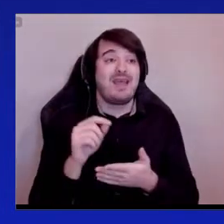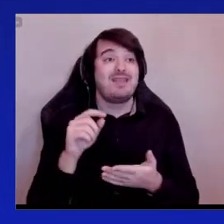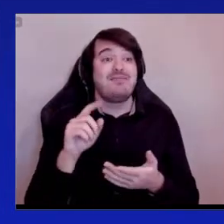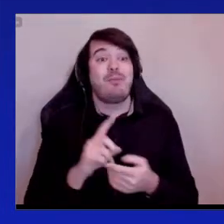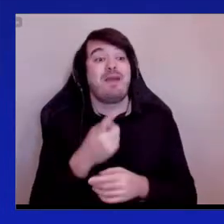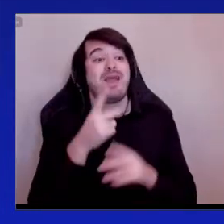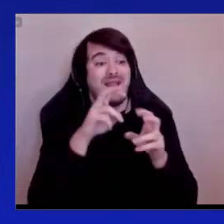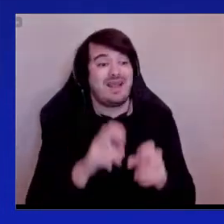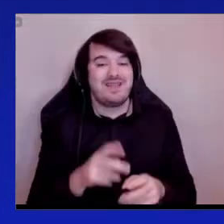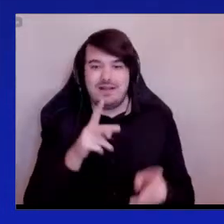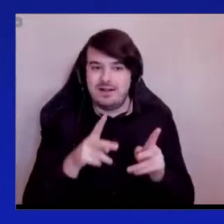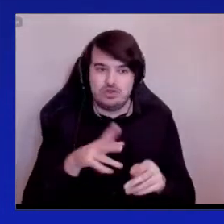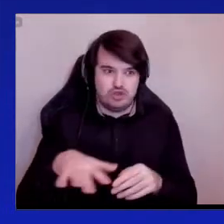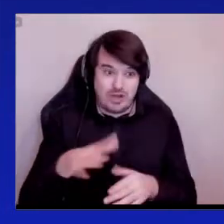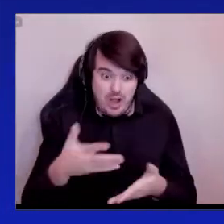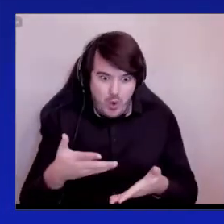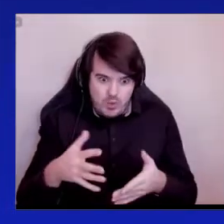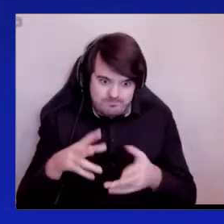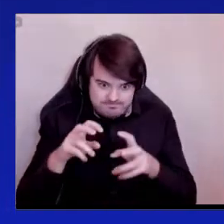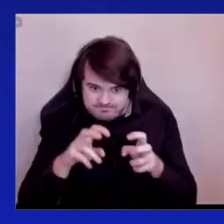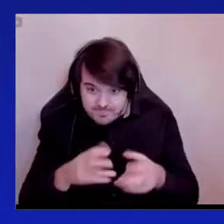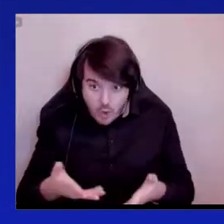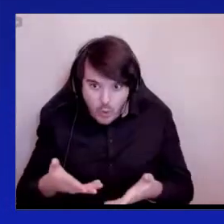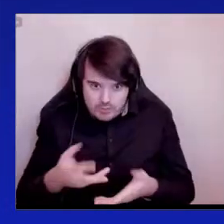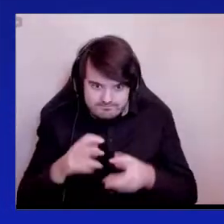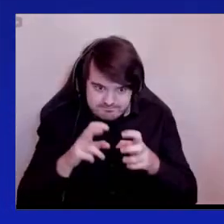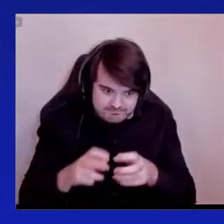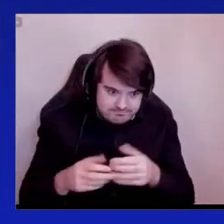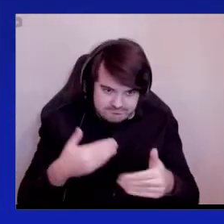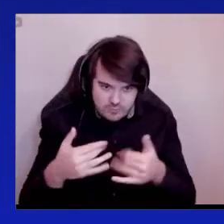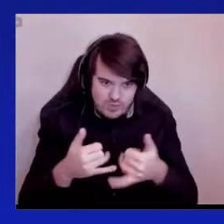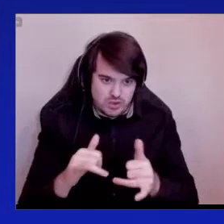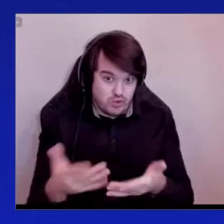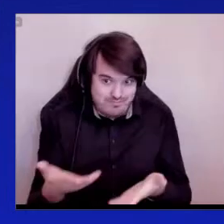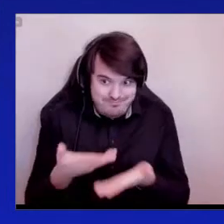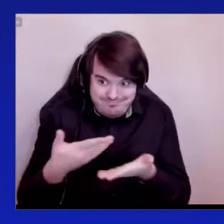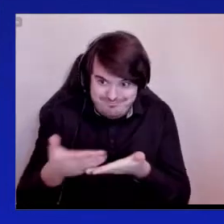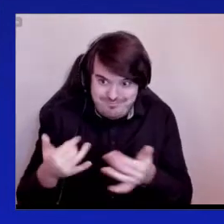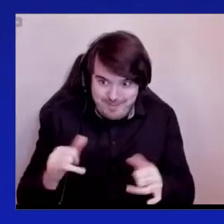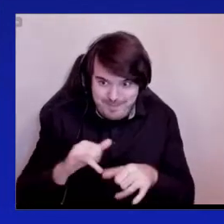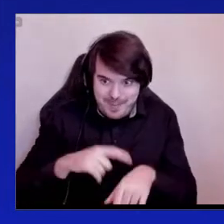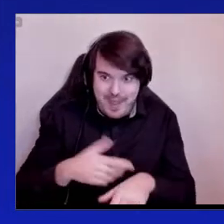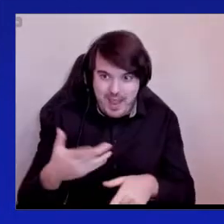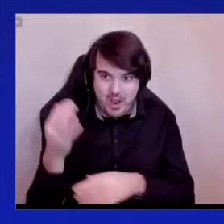we're at it, during the press conference, people are doing an analysis, but